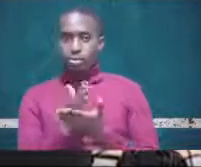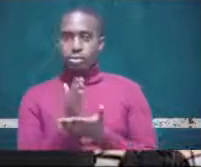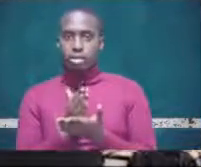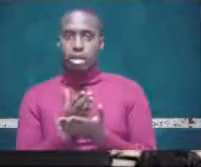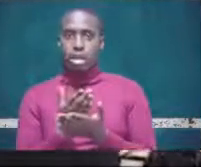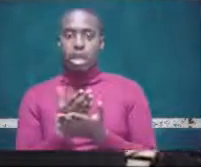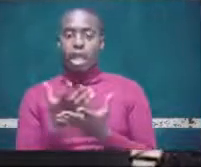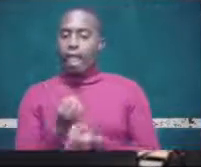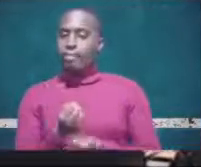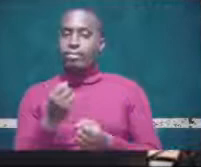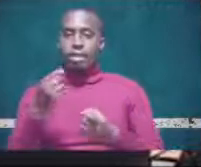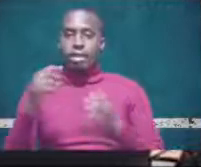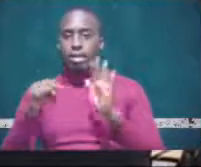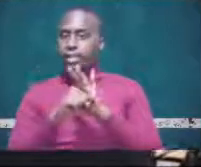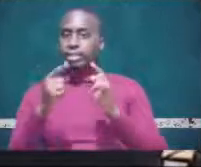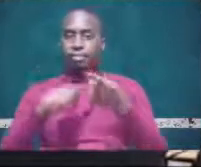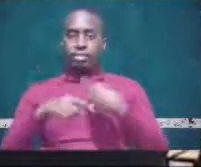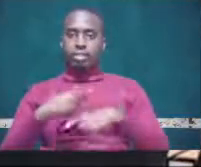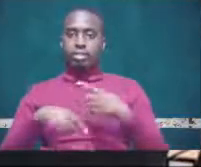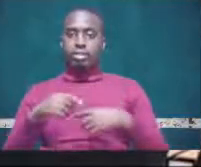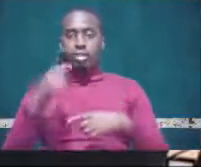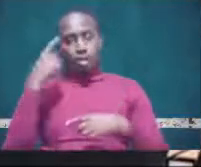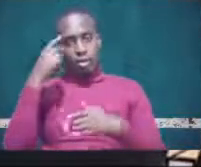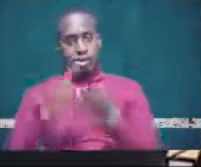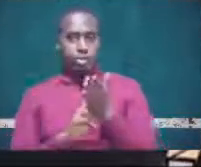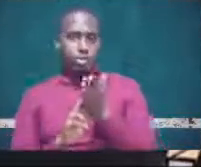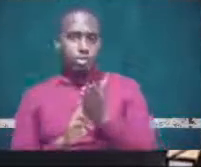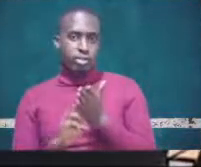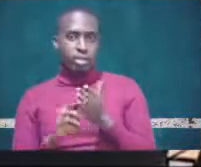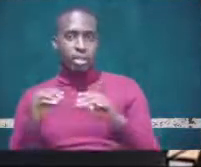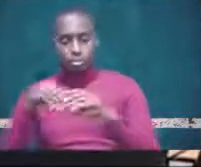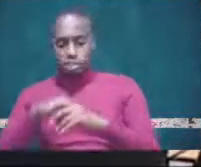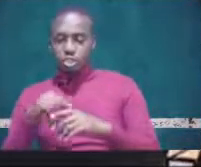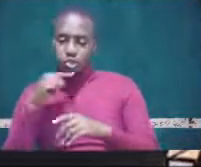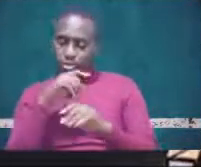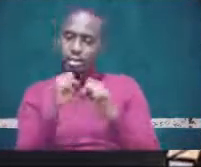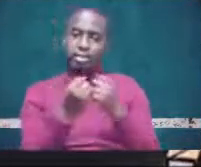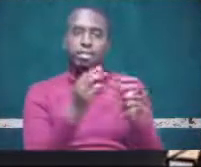have a negative effect to the health of the users and the entire society,